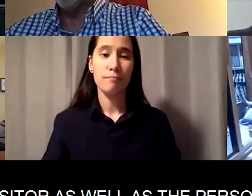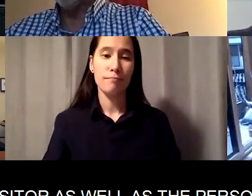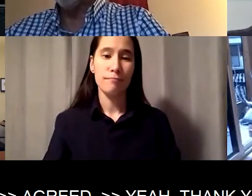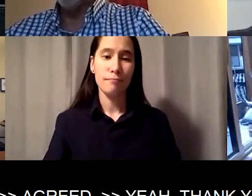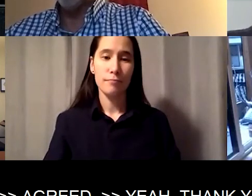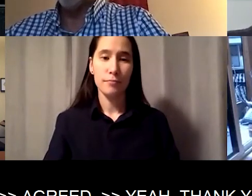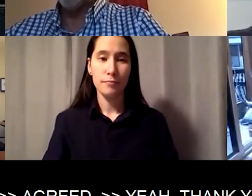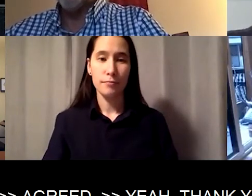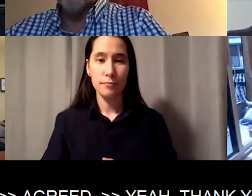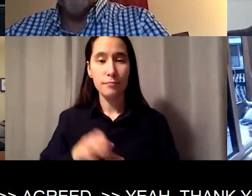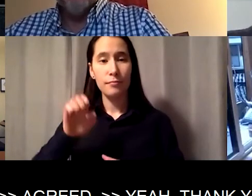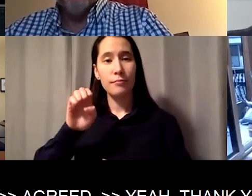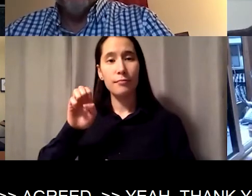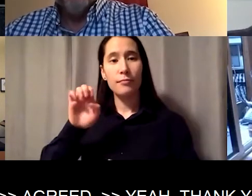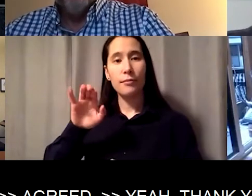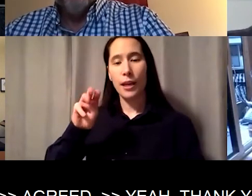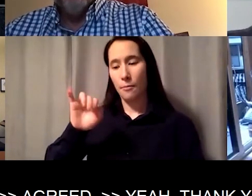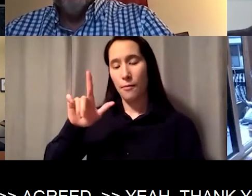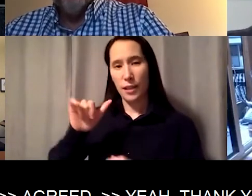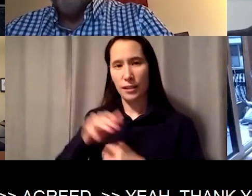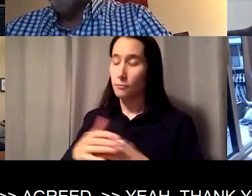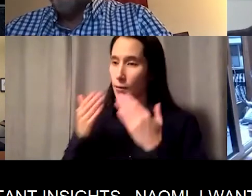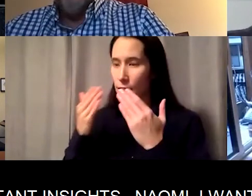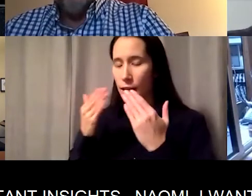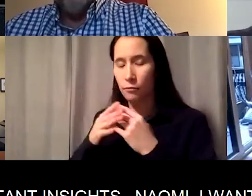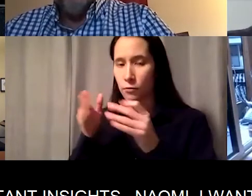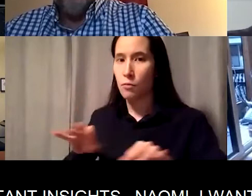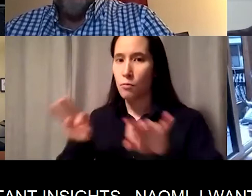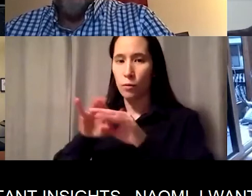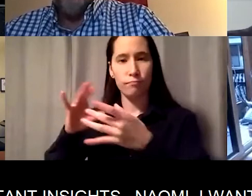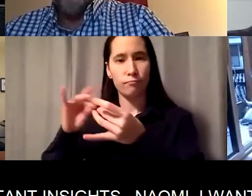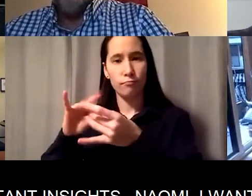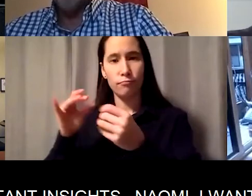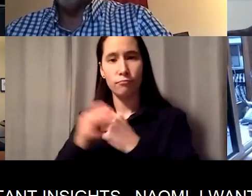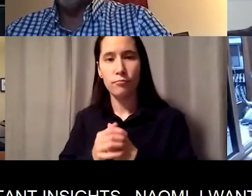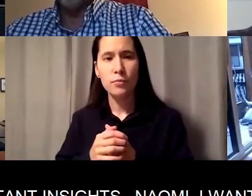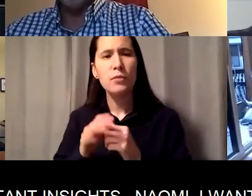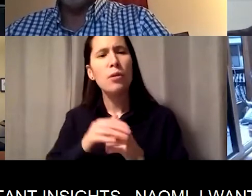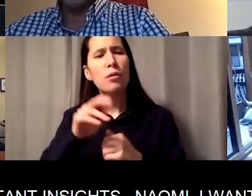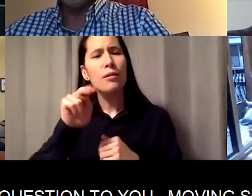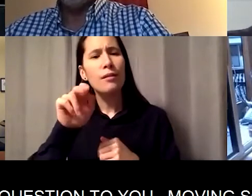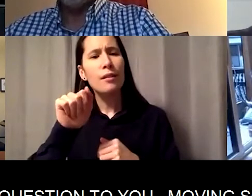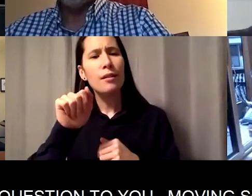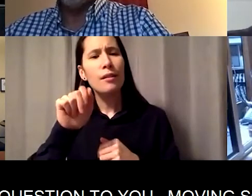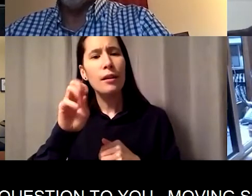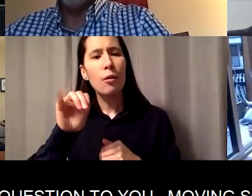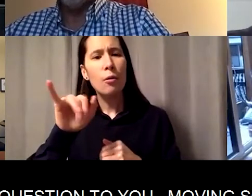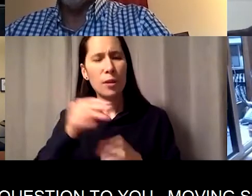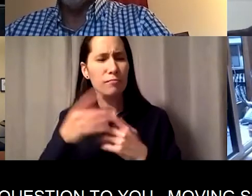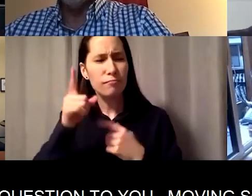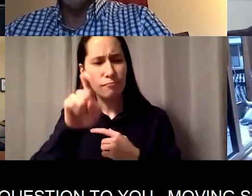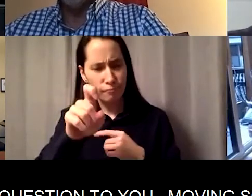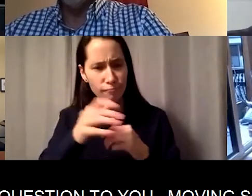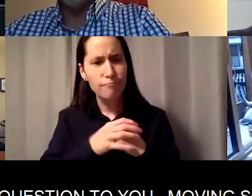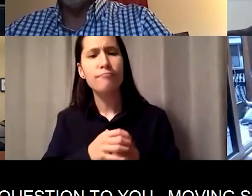Yeah, thank you for those important insights. Naomi, I wanted to pose the next question to you.